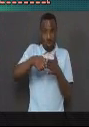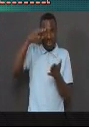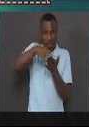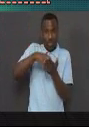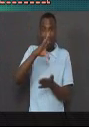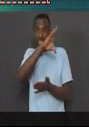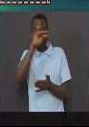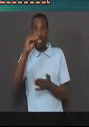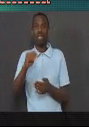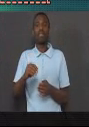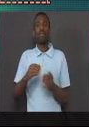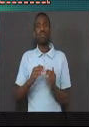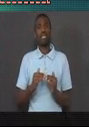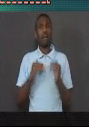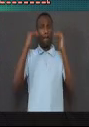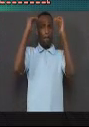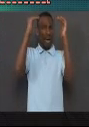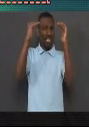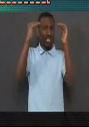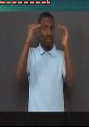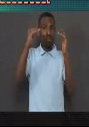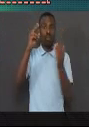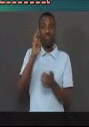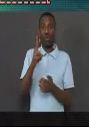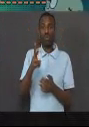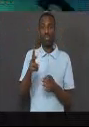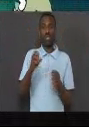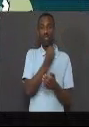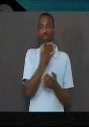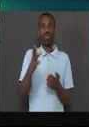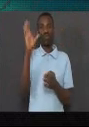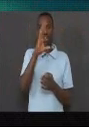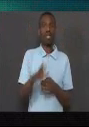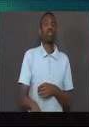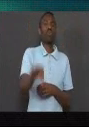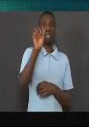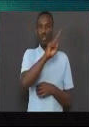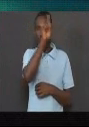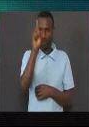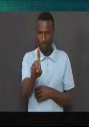the maximum velocity of the object.